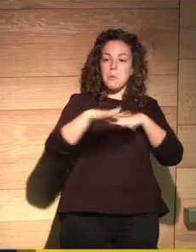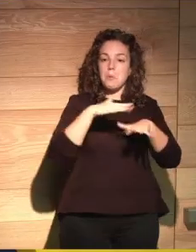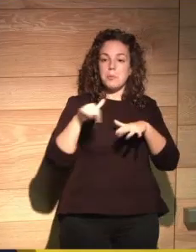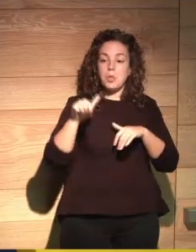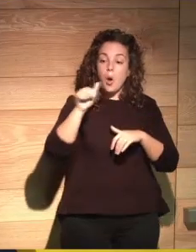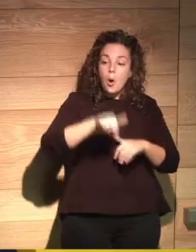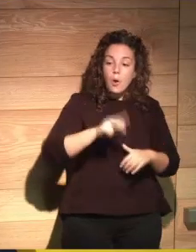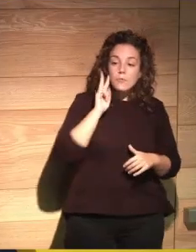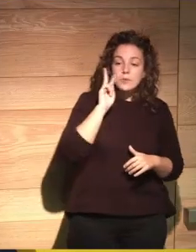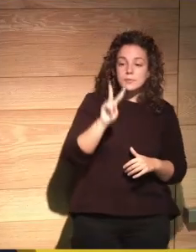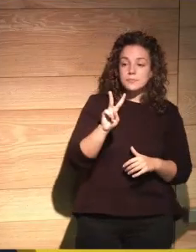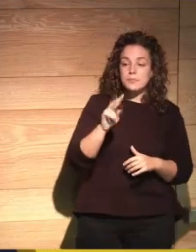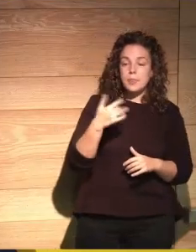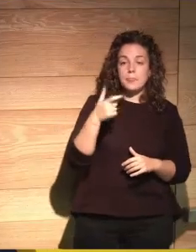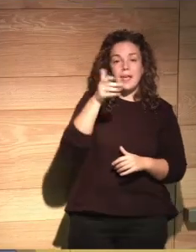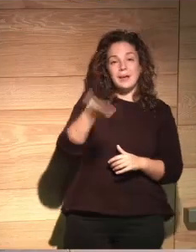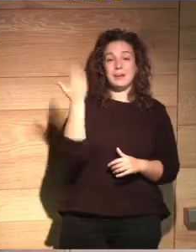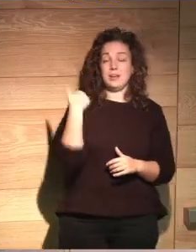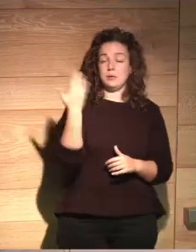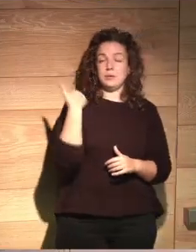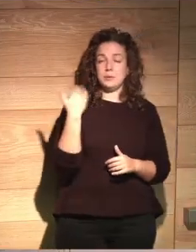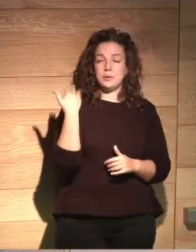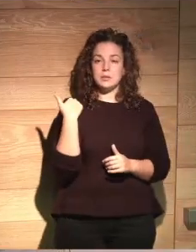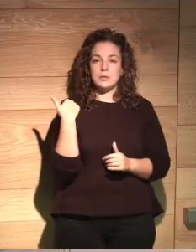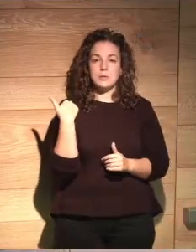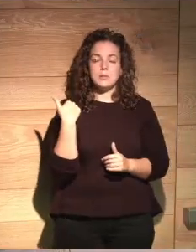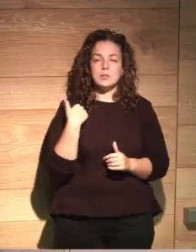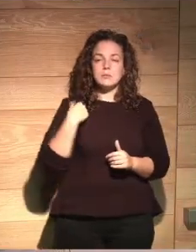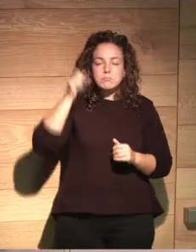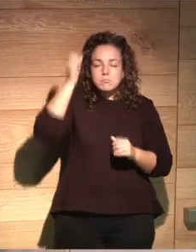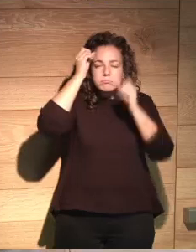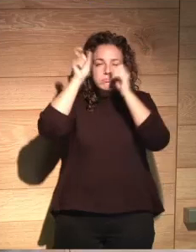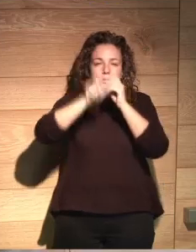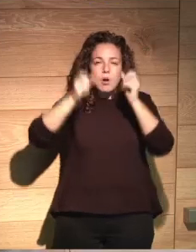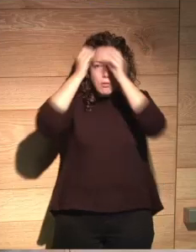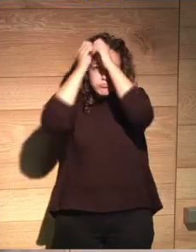ago, for example. Now we can see cities in a way that many in the